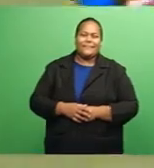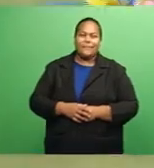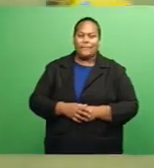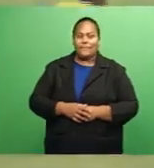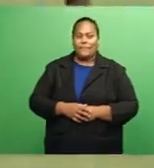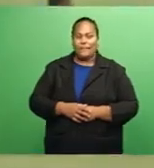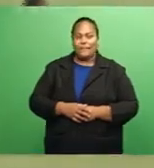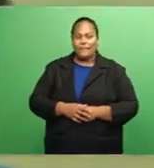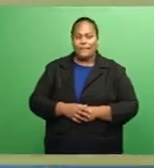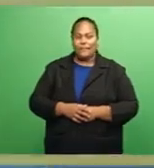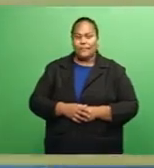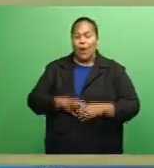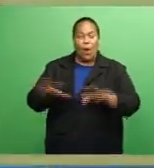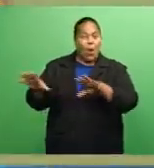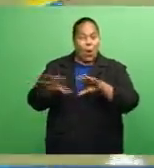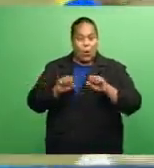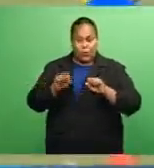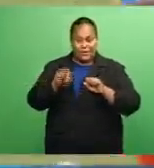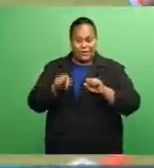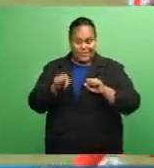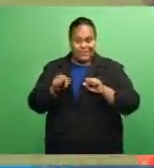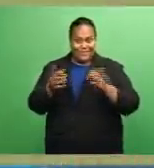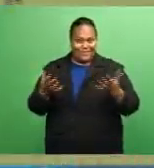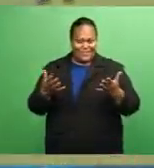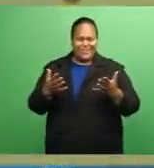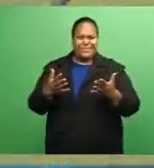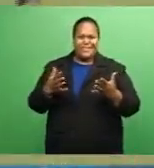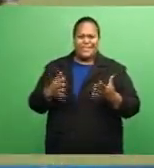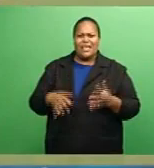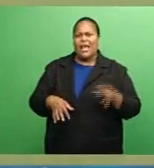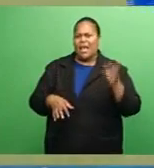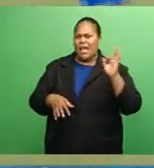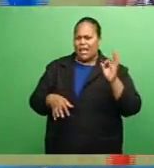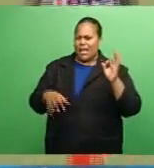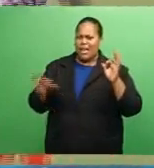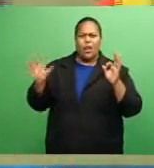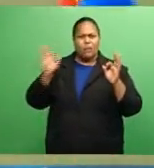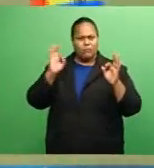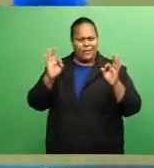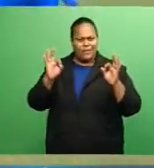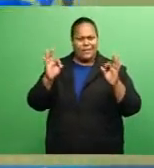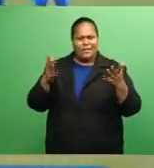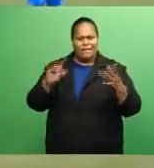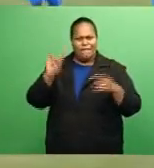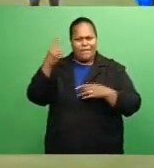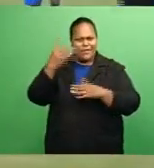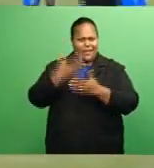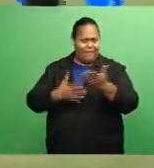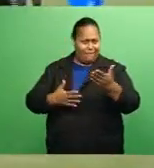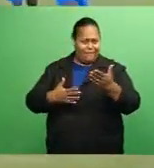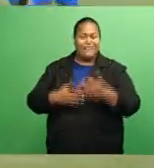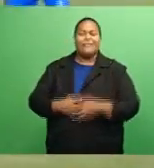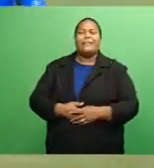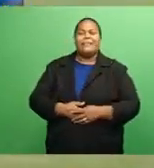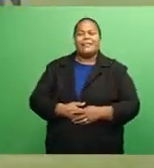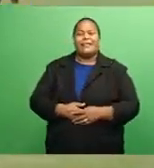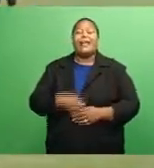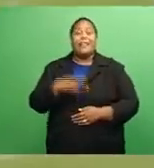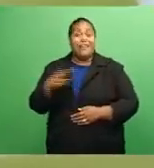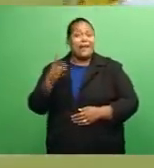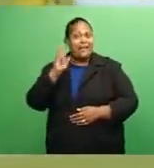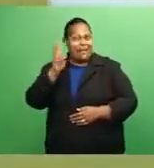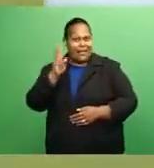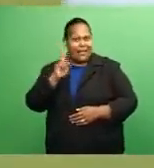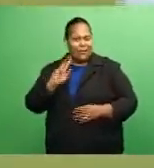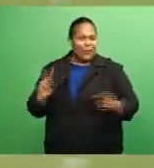The host held the Stallions to a 0-0 draw in the first half. The determined Mbamba Lions came back fighting in the